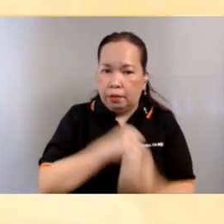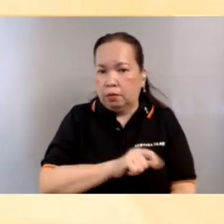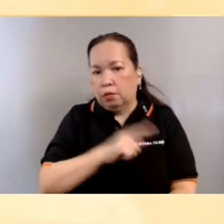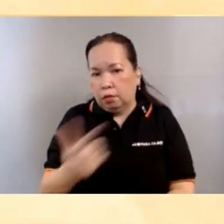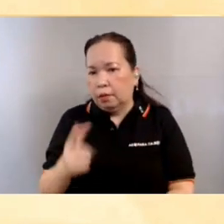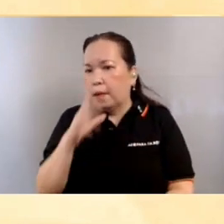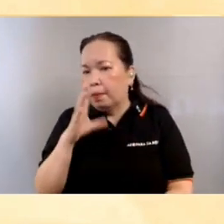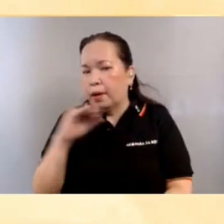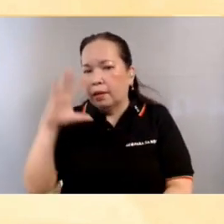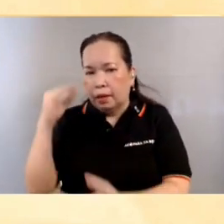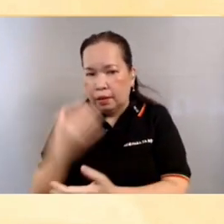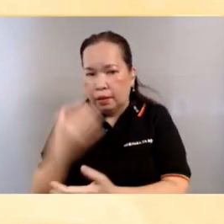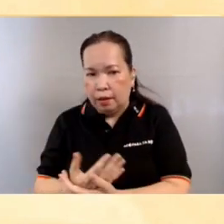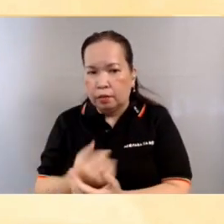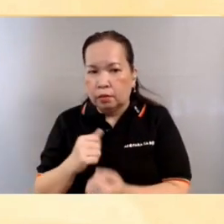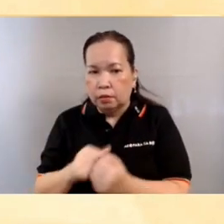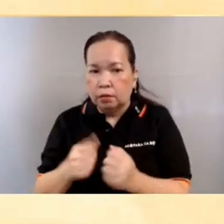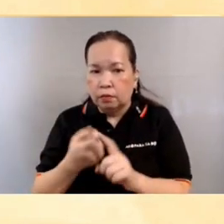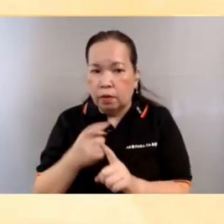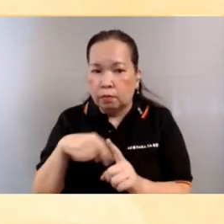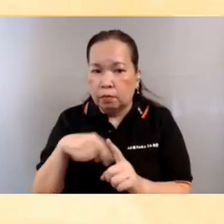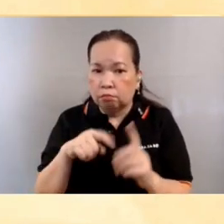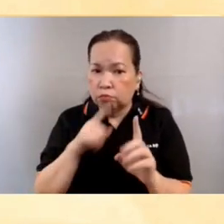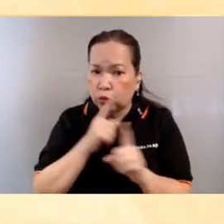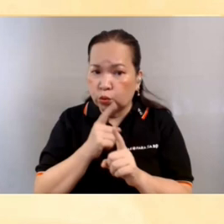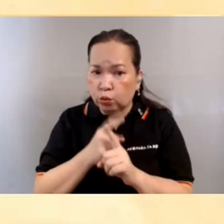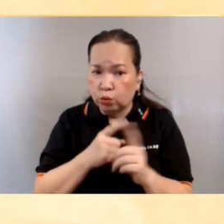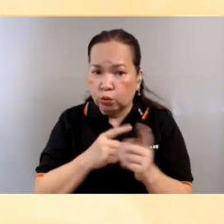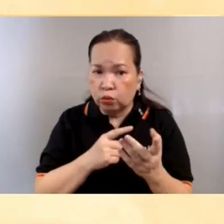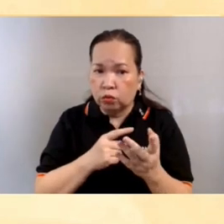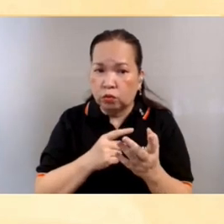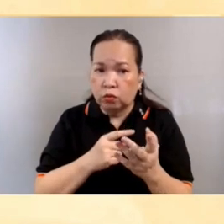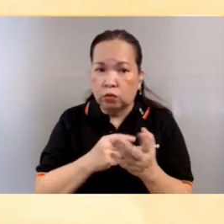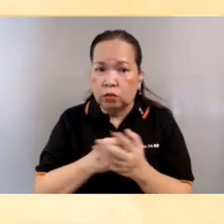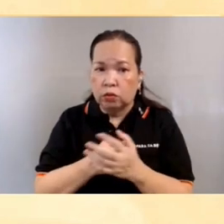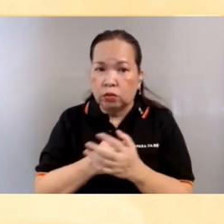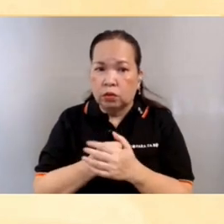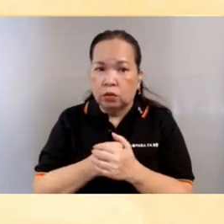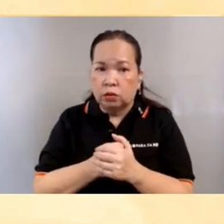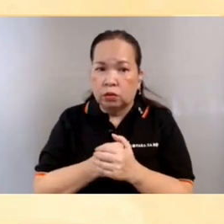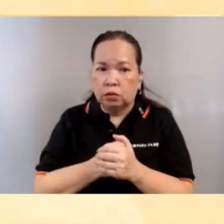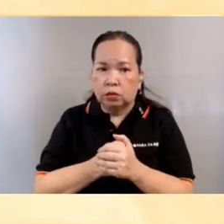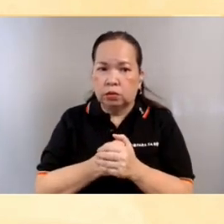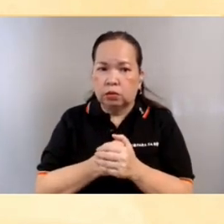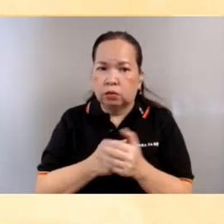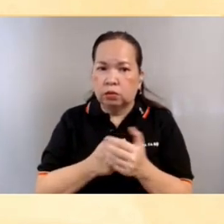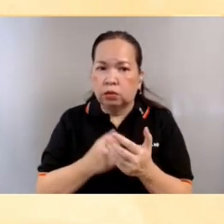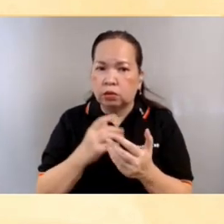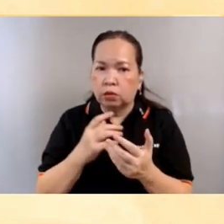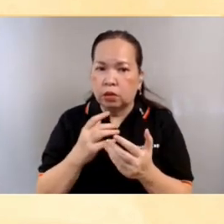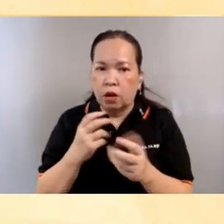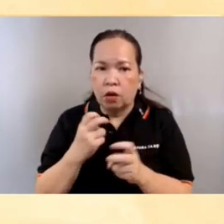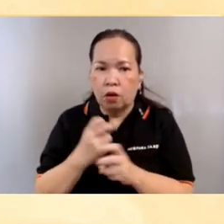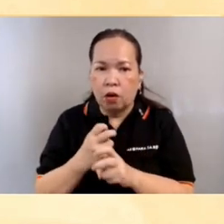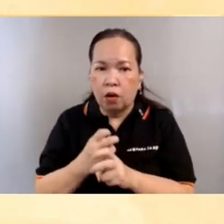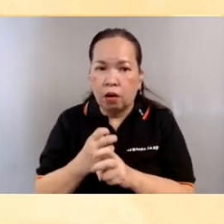insecurity, RIDO also causes economic and emotional stress in children and families who are directly